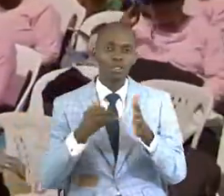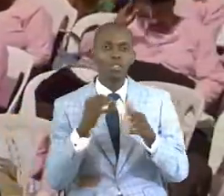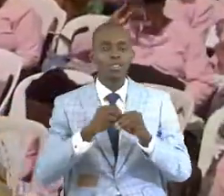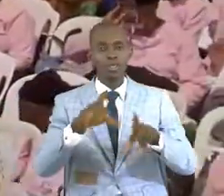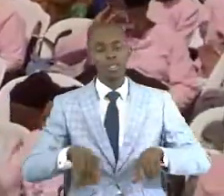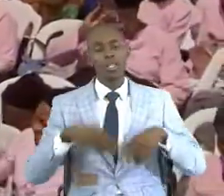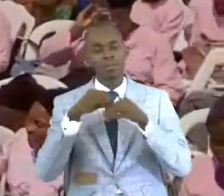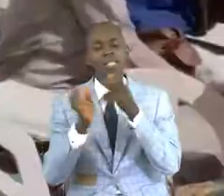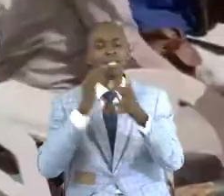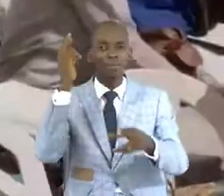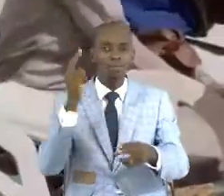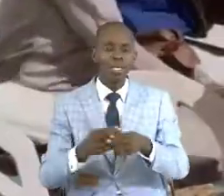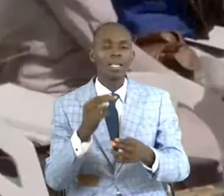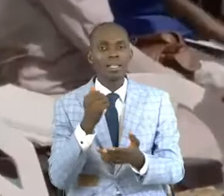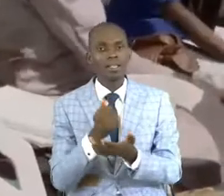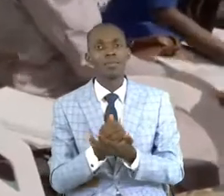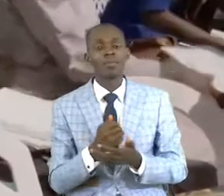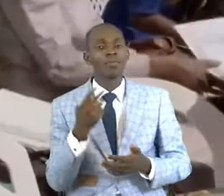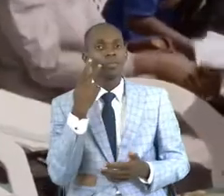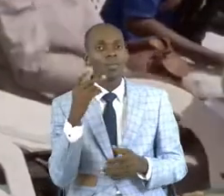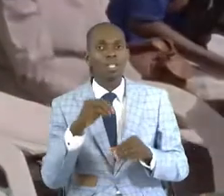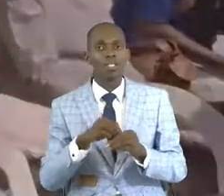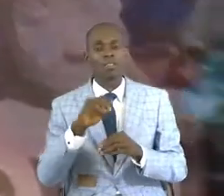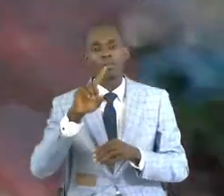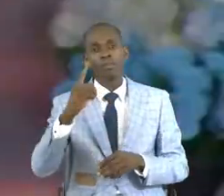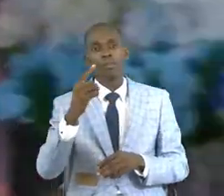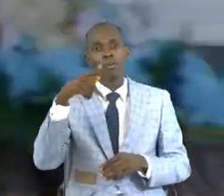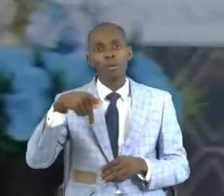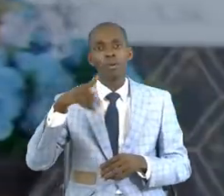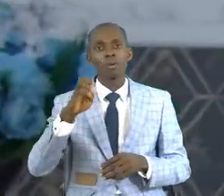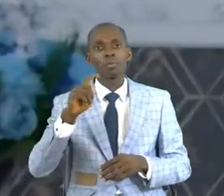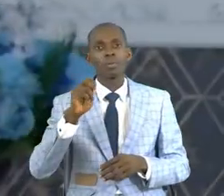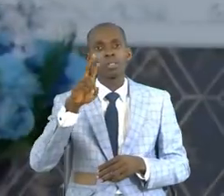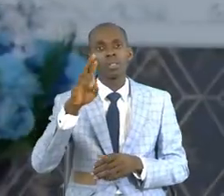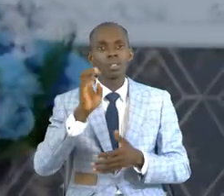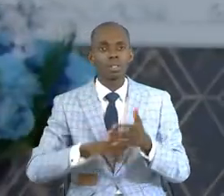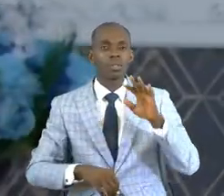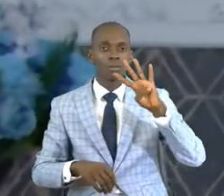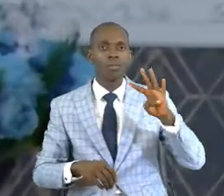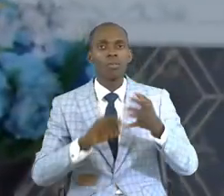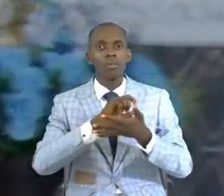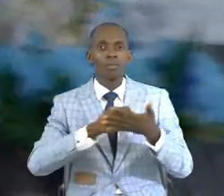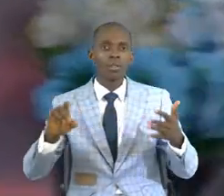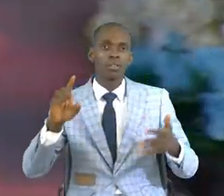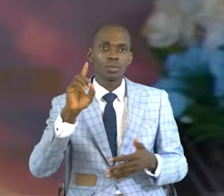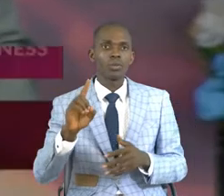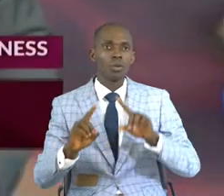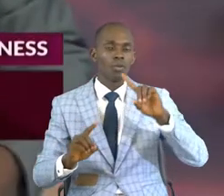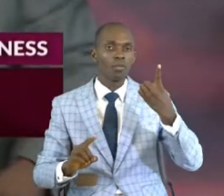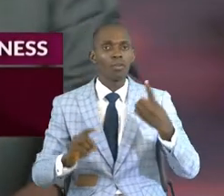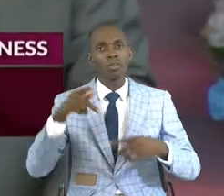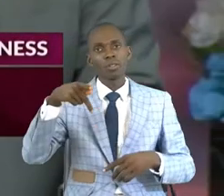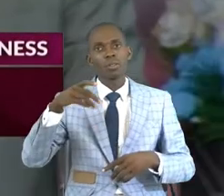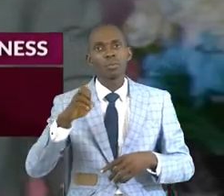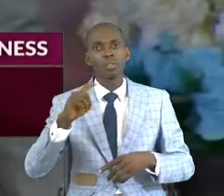Jesus' name. Look at chapter 4, 1 Peter chapter 4, and I'm reading from verse 1. 1 Peter chapter